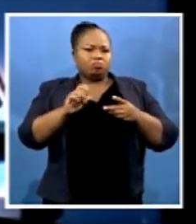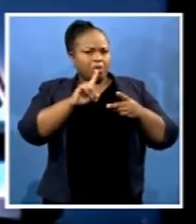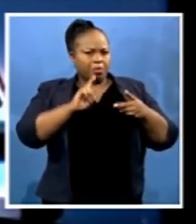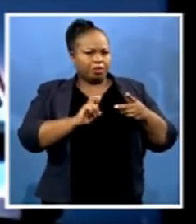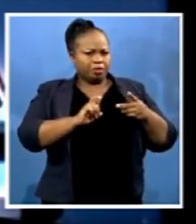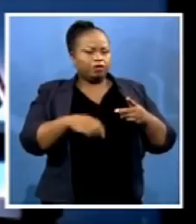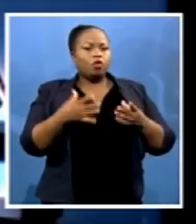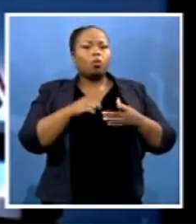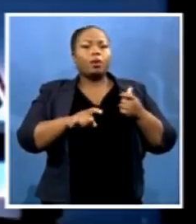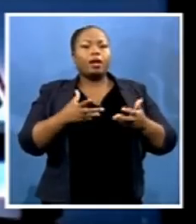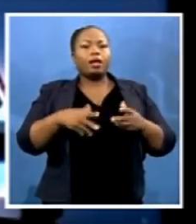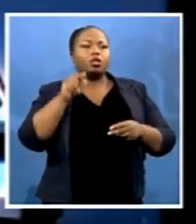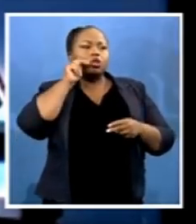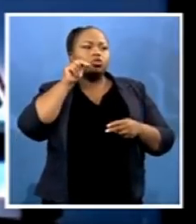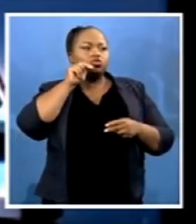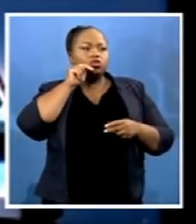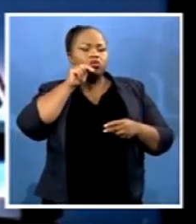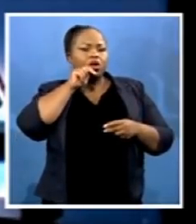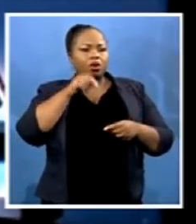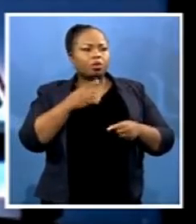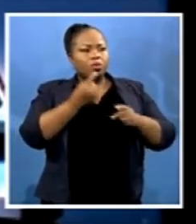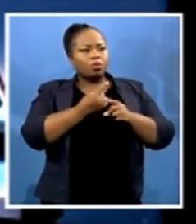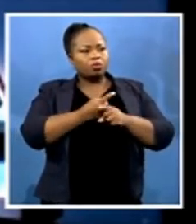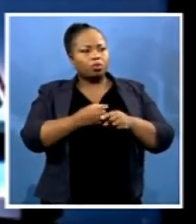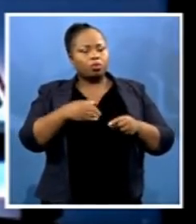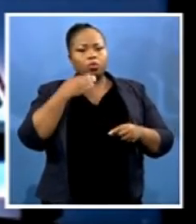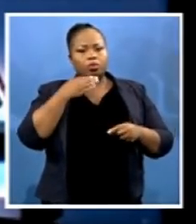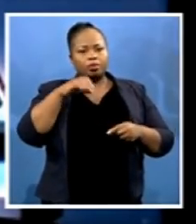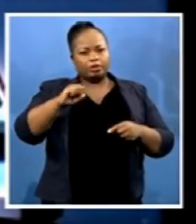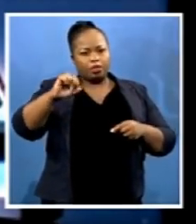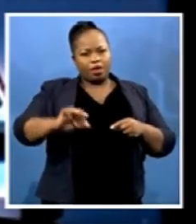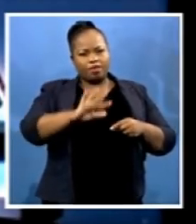Arnu Adoye in South Africa, and just get their questions.